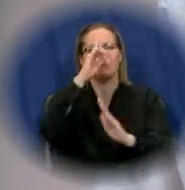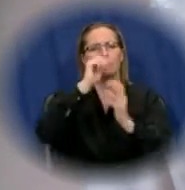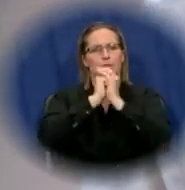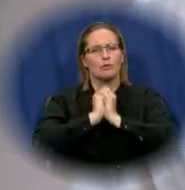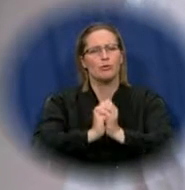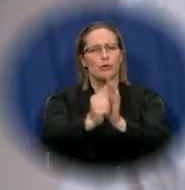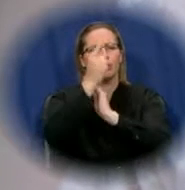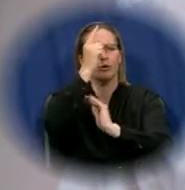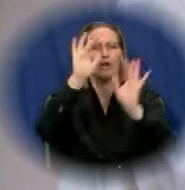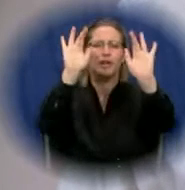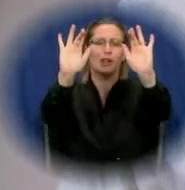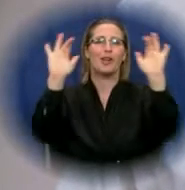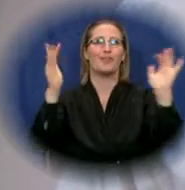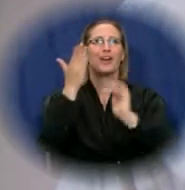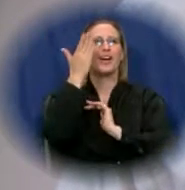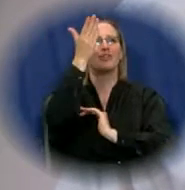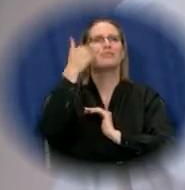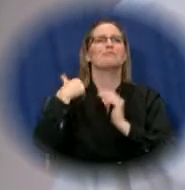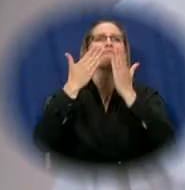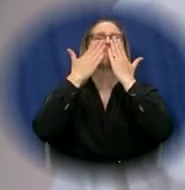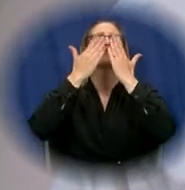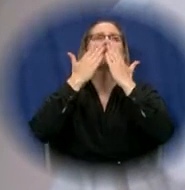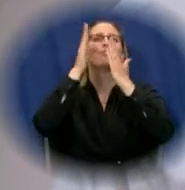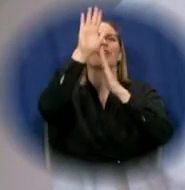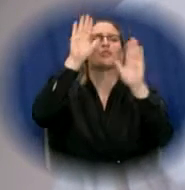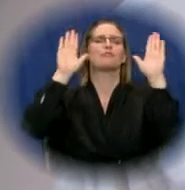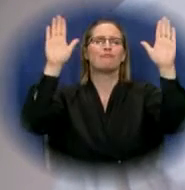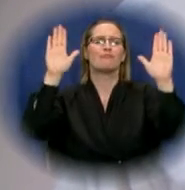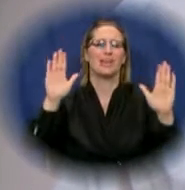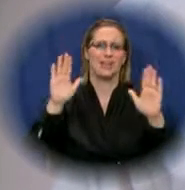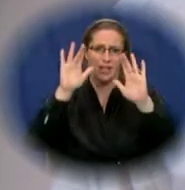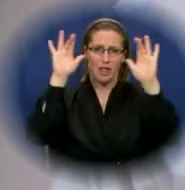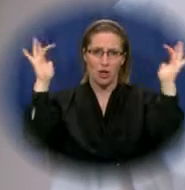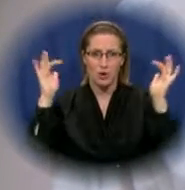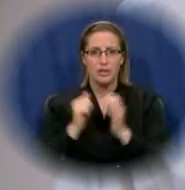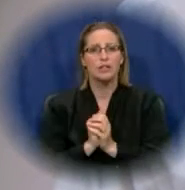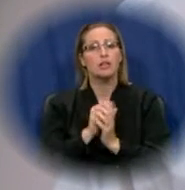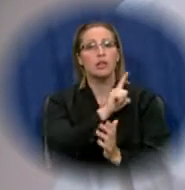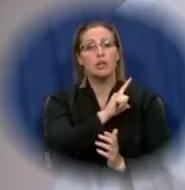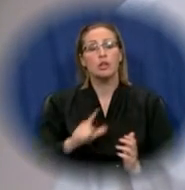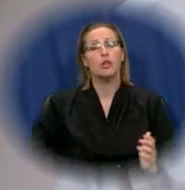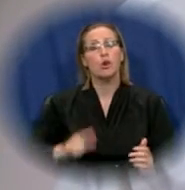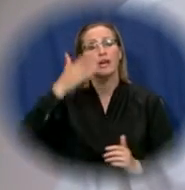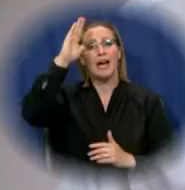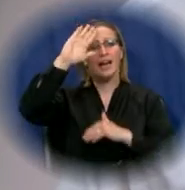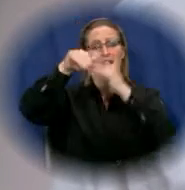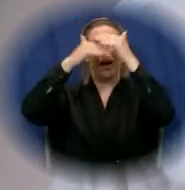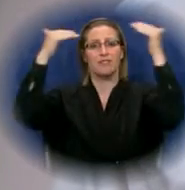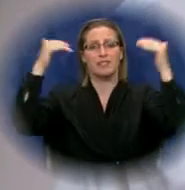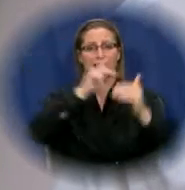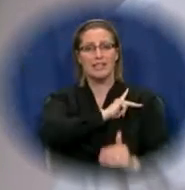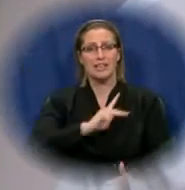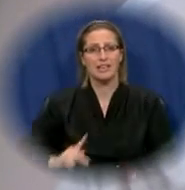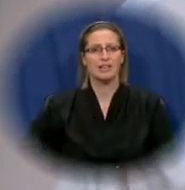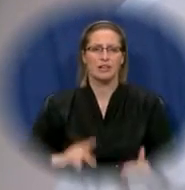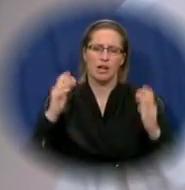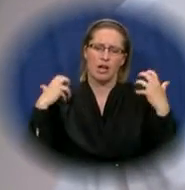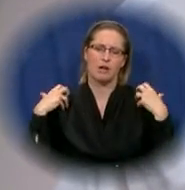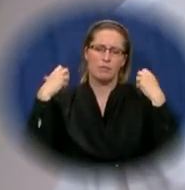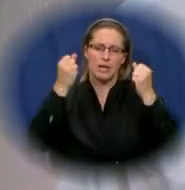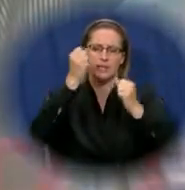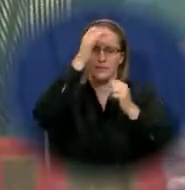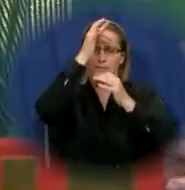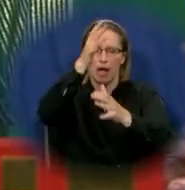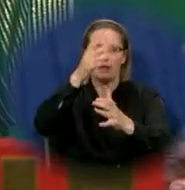you, we glorify you, we give you thanks for your great glory. Lord God, heavenly King, O God, Almighty